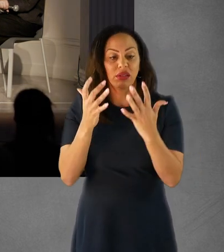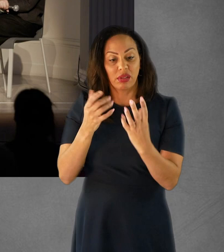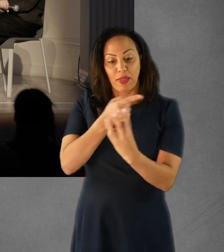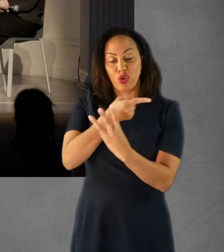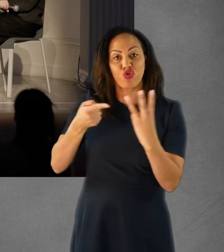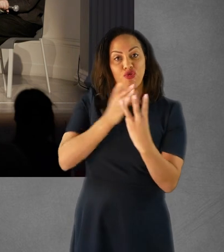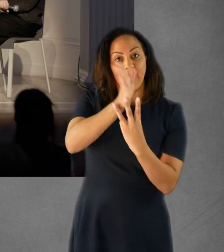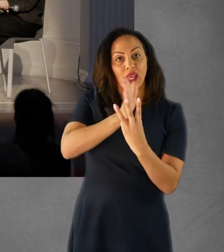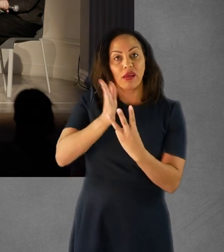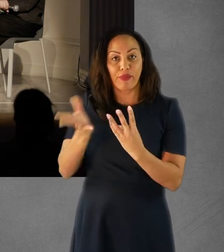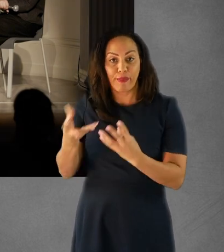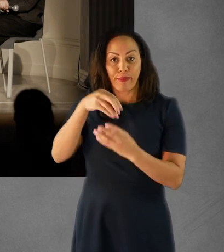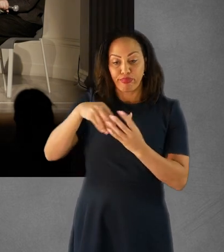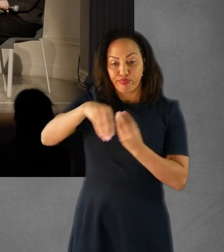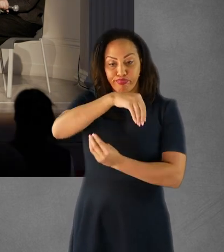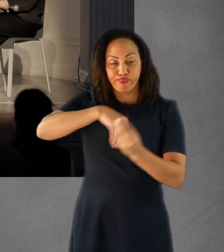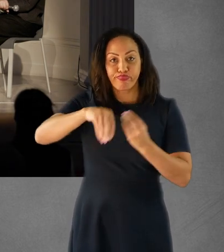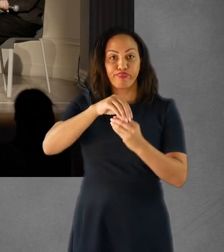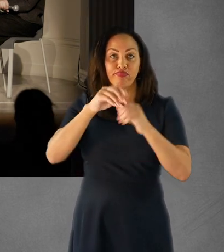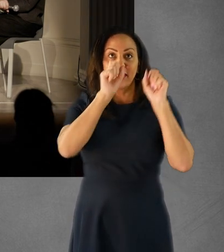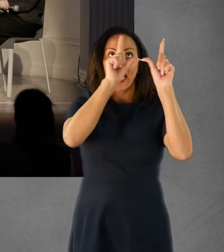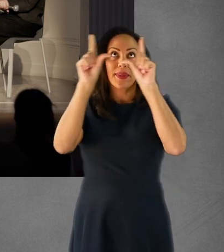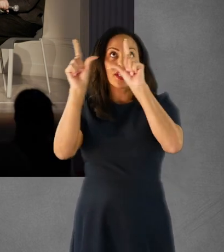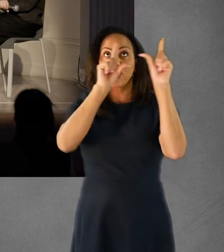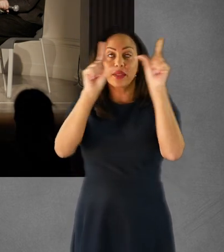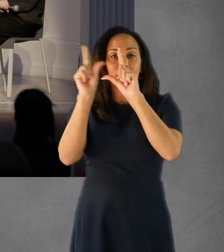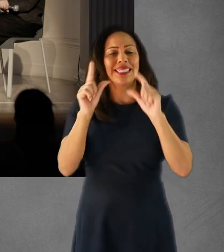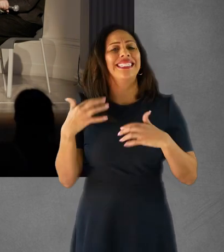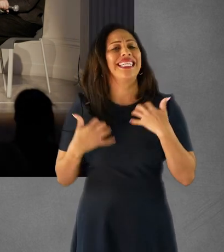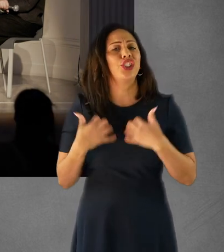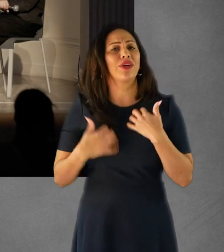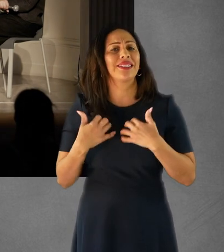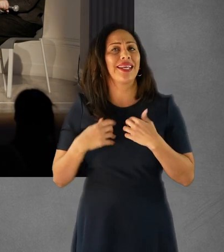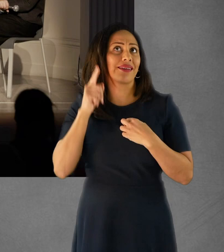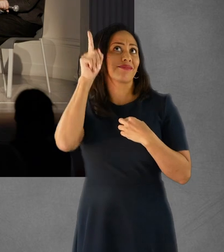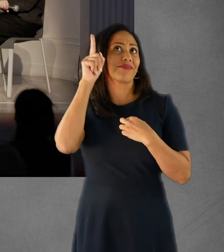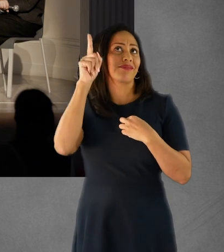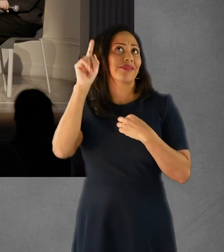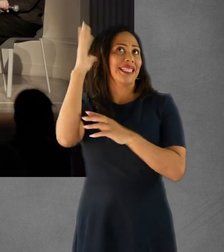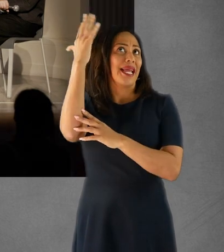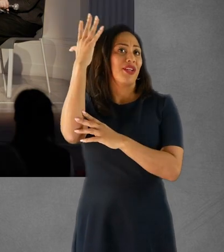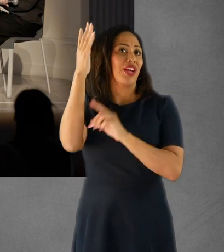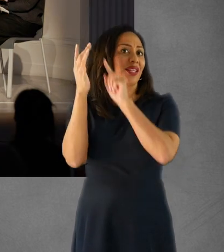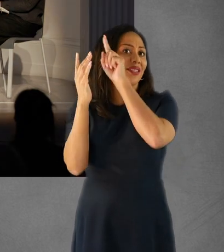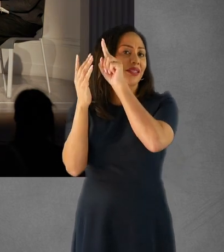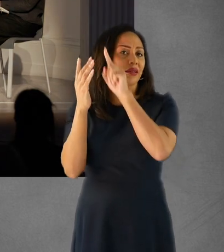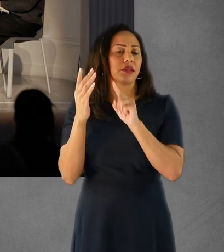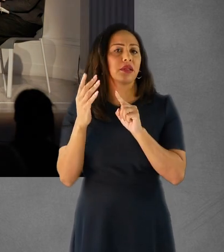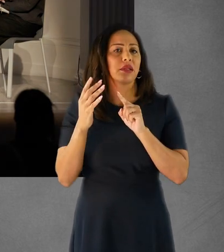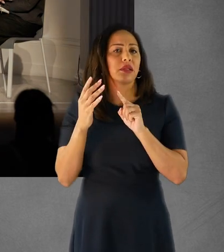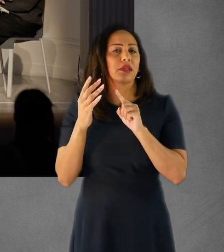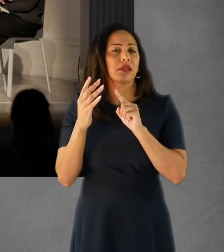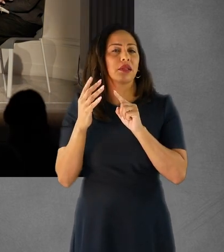almost reminiscing of the way the pixels on the octopus body kind of shift.